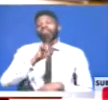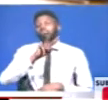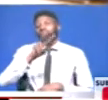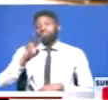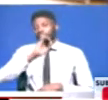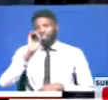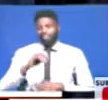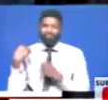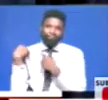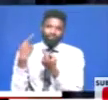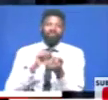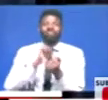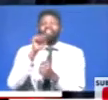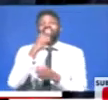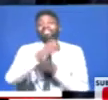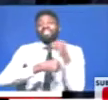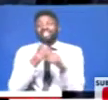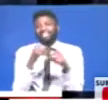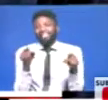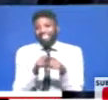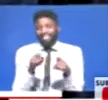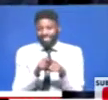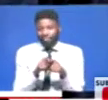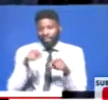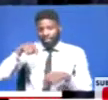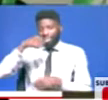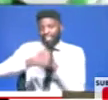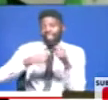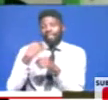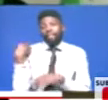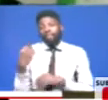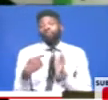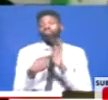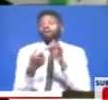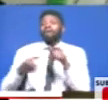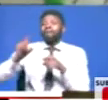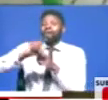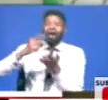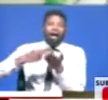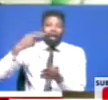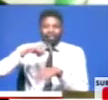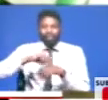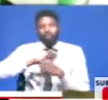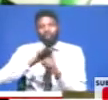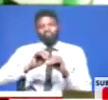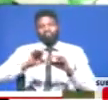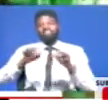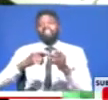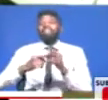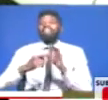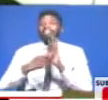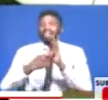years with an alarming optic in recent years particularly since the pandemic began this has prompted child fund to set up an